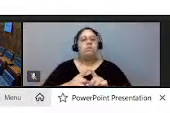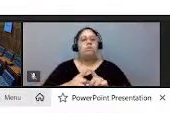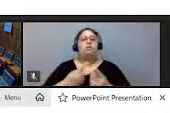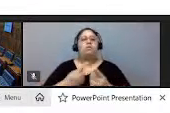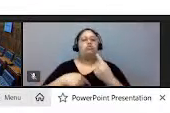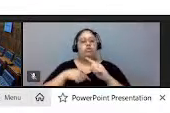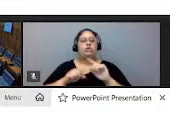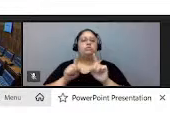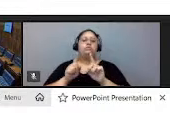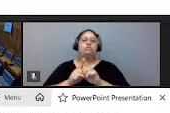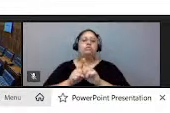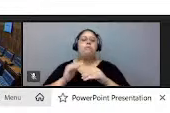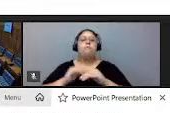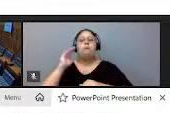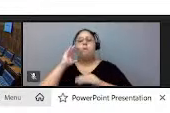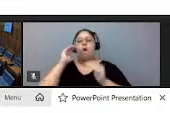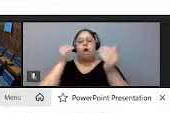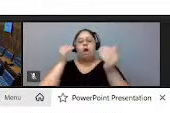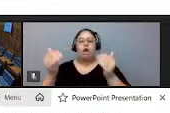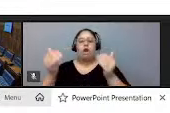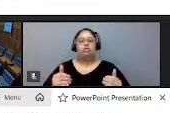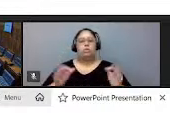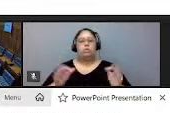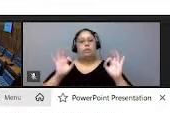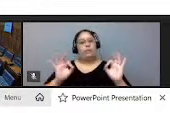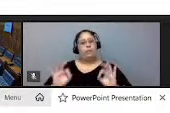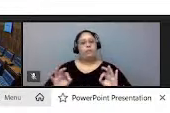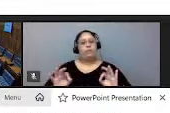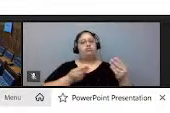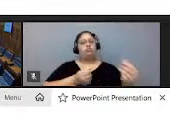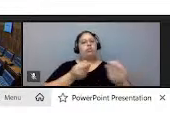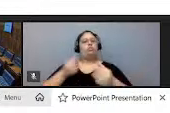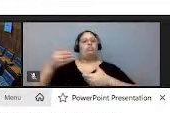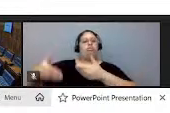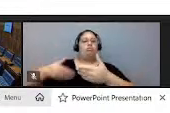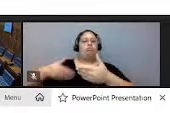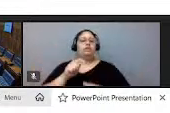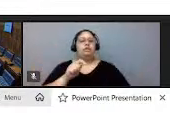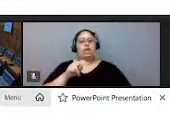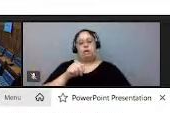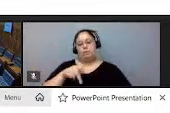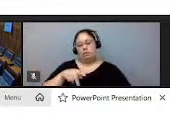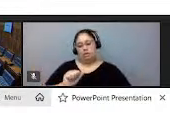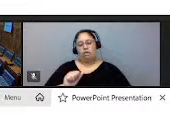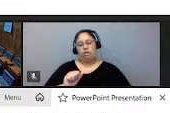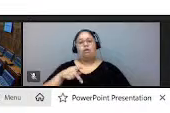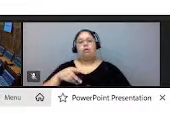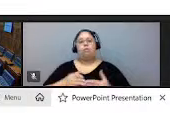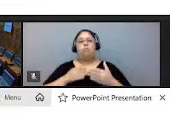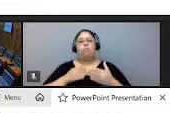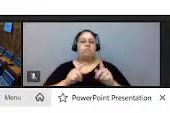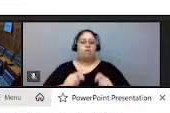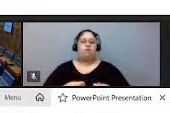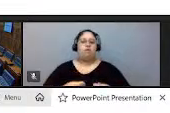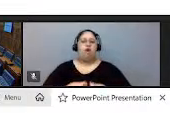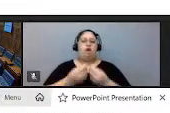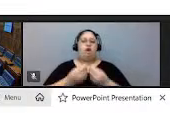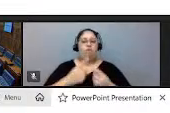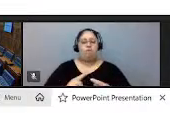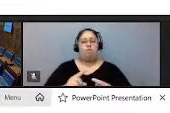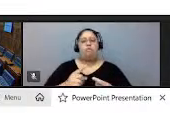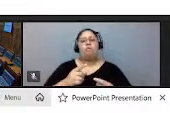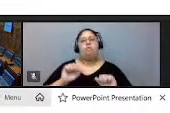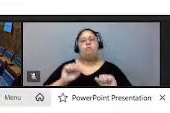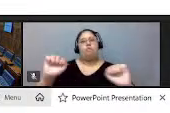part of being a logistic solution that the tnpa port of Cape Town will be offering to its